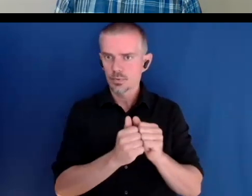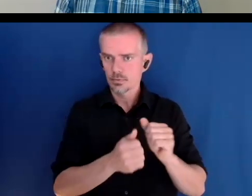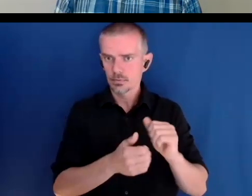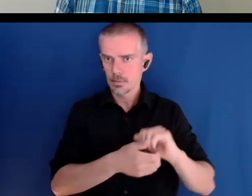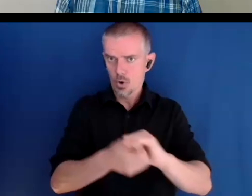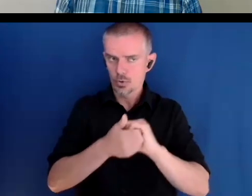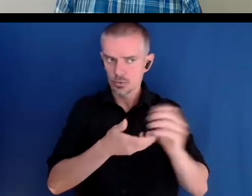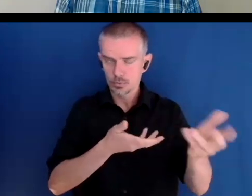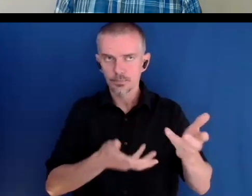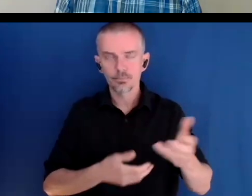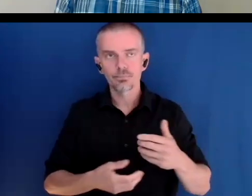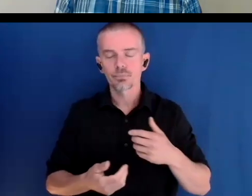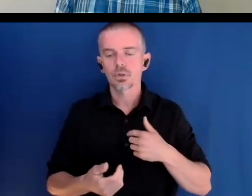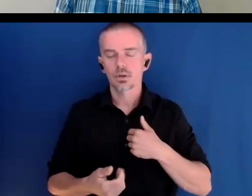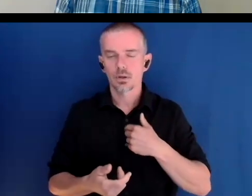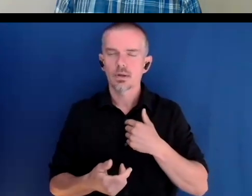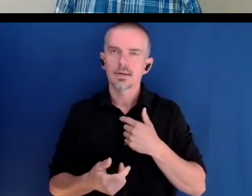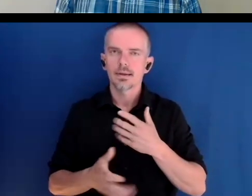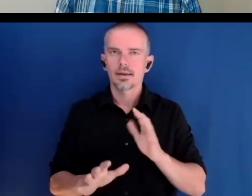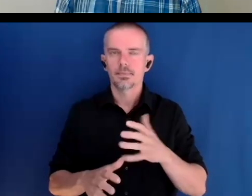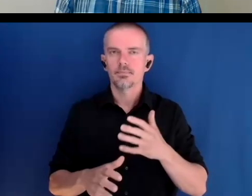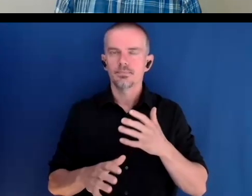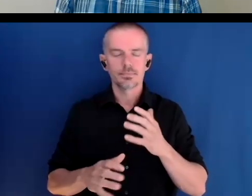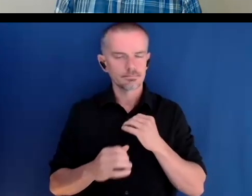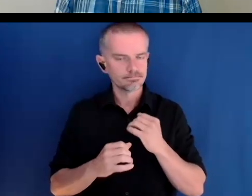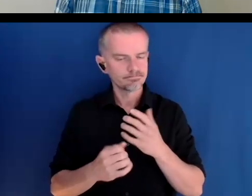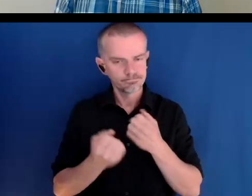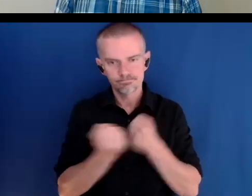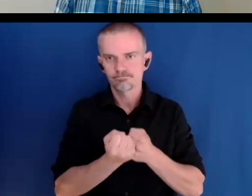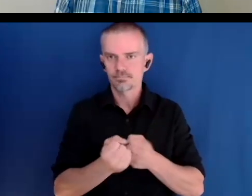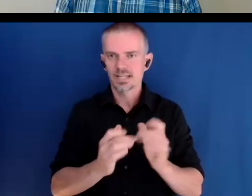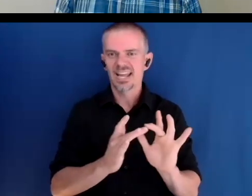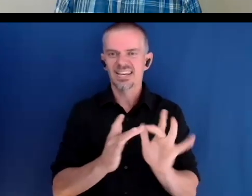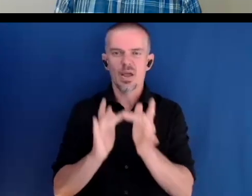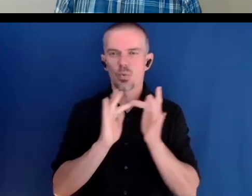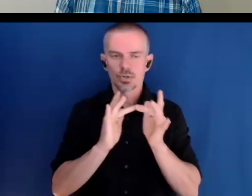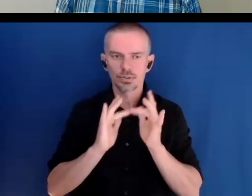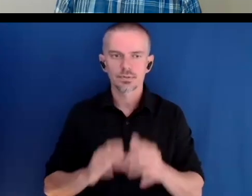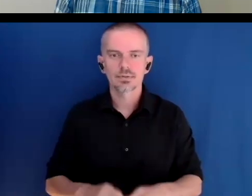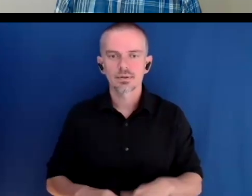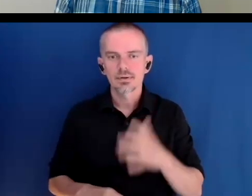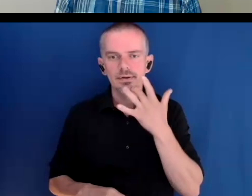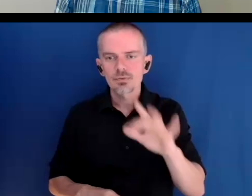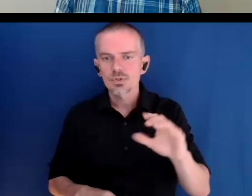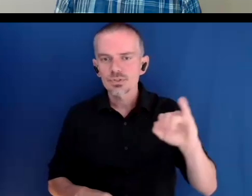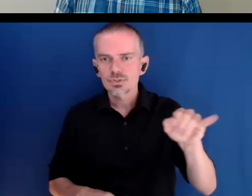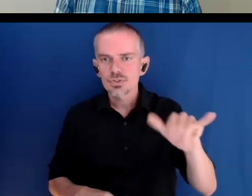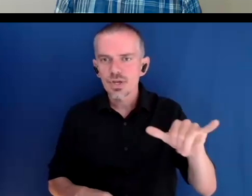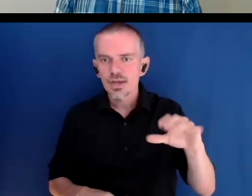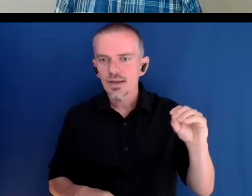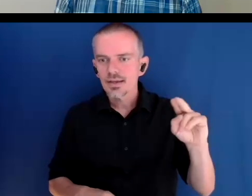is I believe in networks. I'm fortunate to know Jay and Nick through some of, and